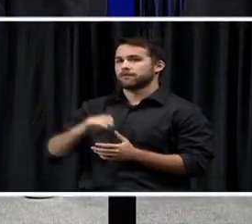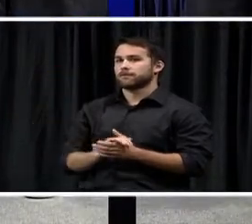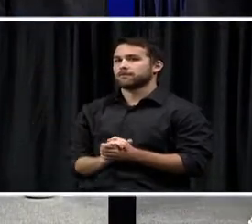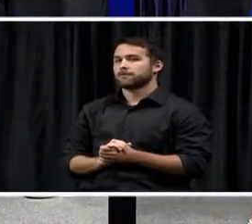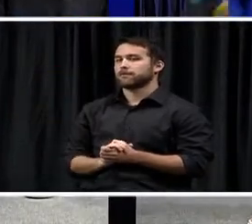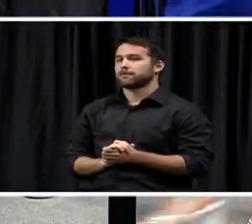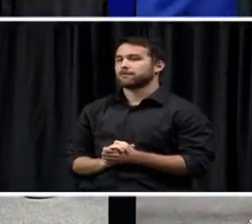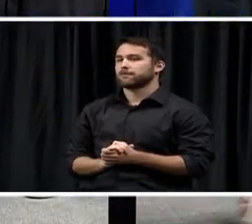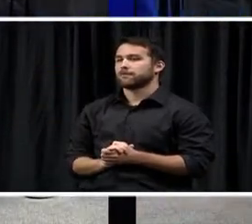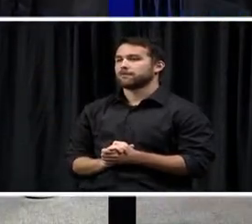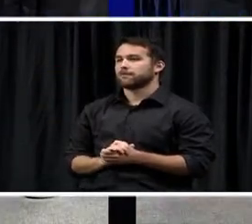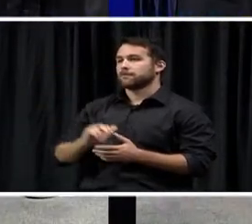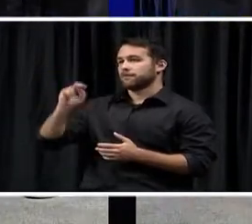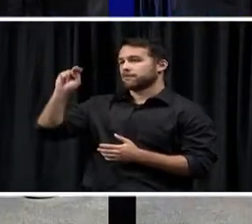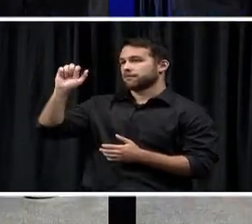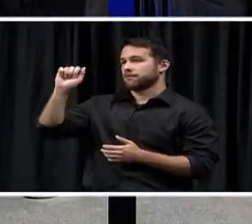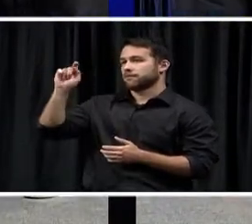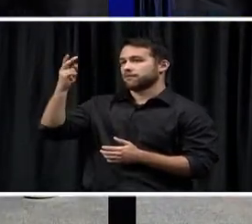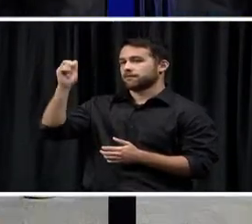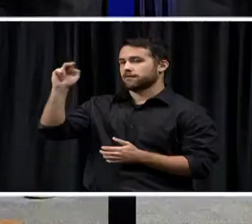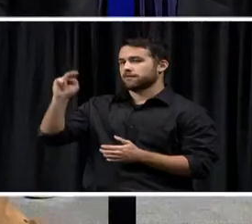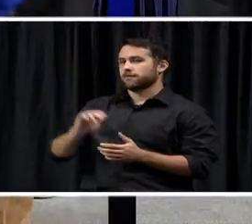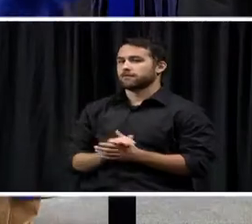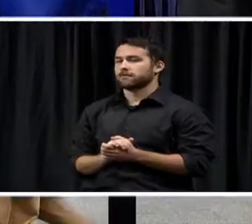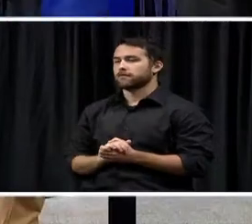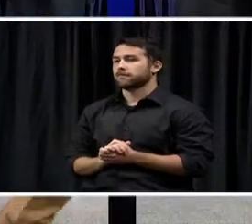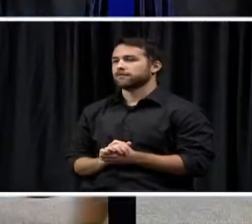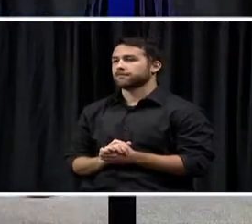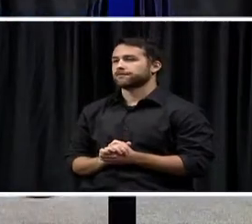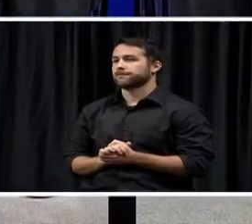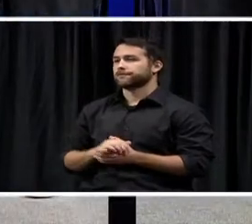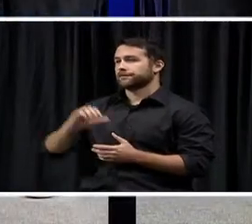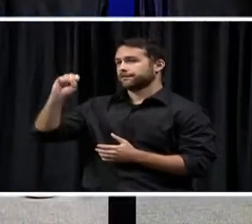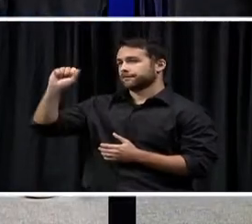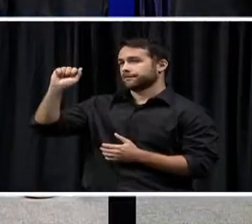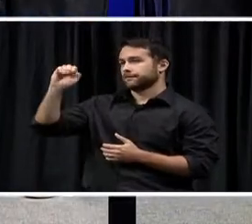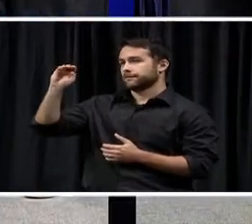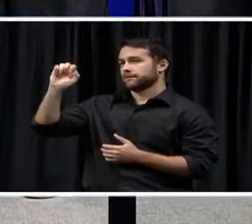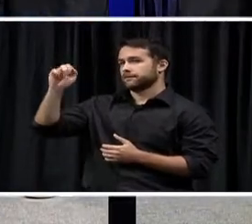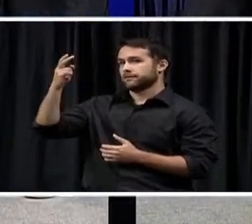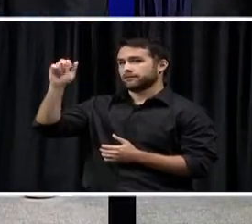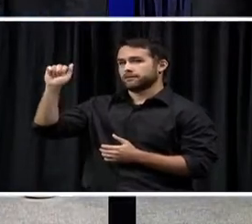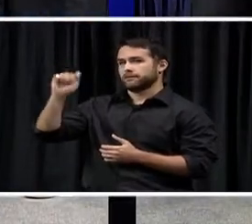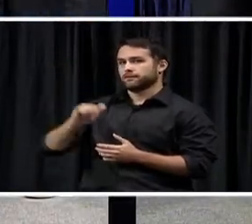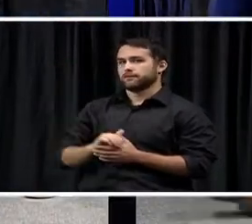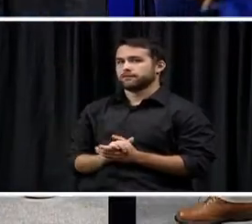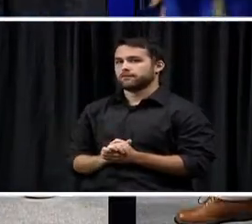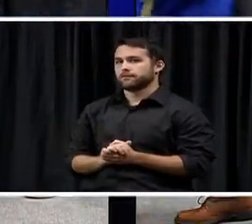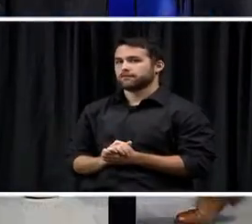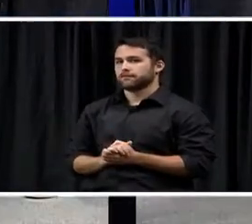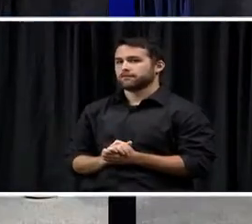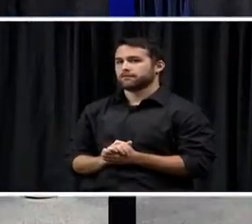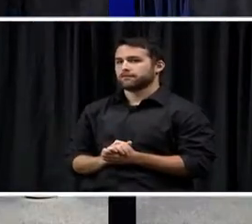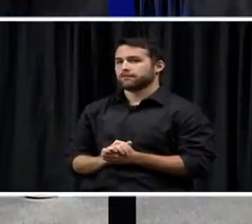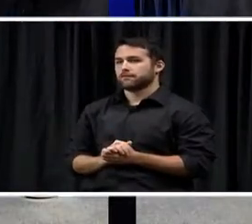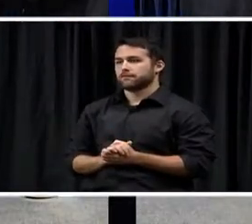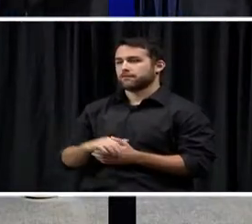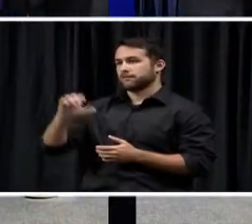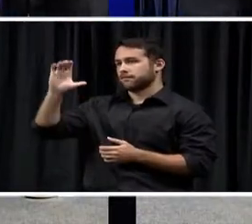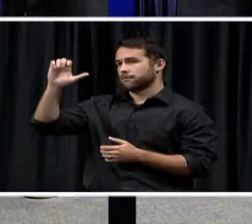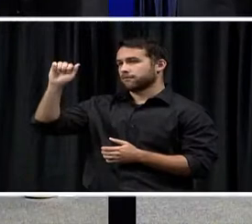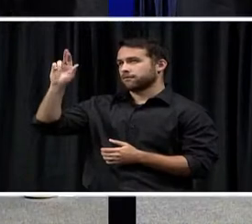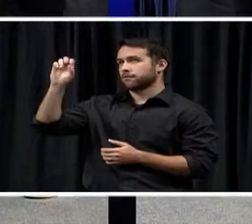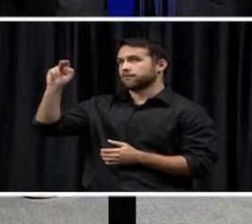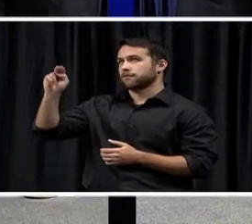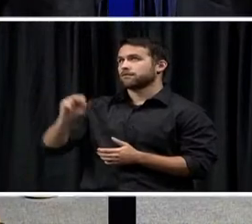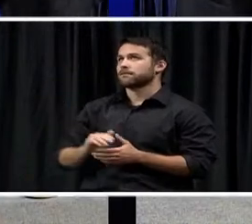Whitmore. Nathan Troy White. Samantha Ellen Wigginton. Carson